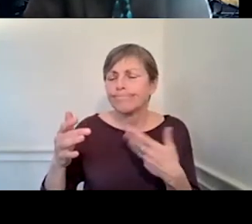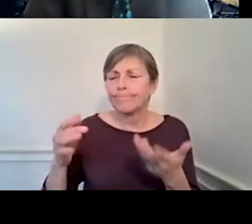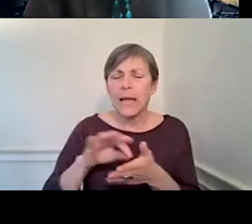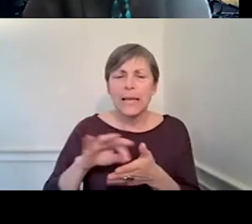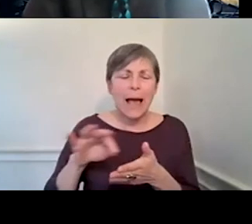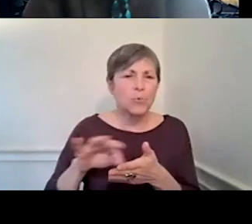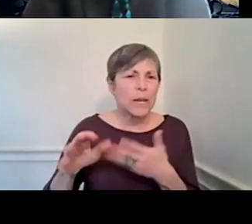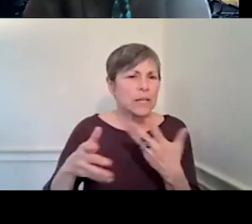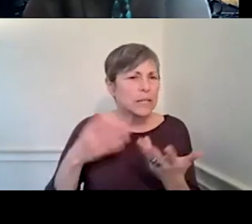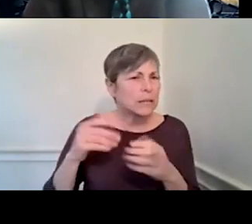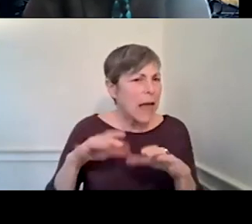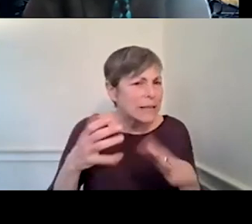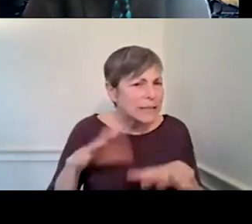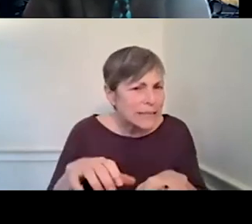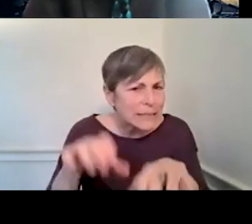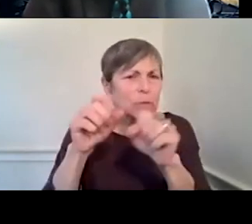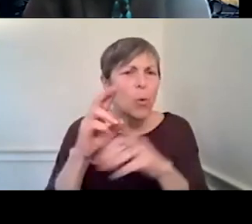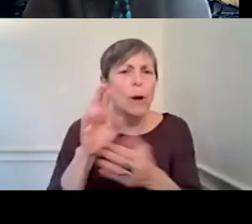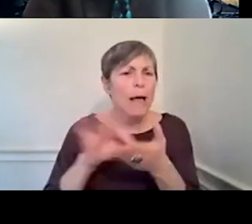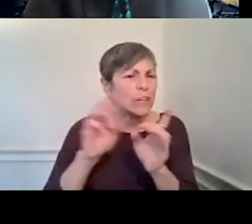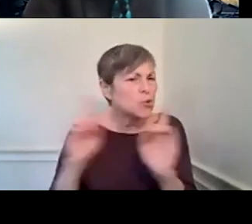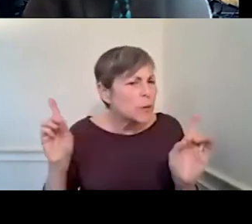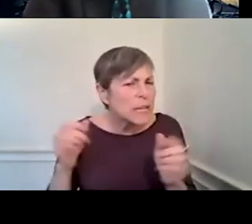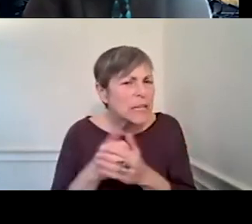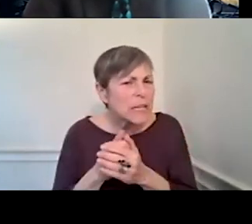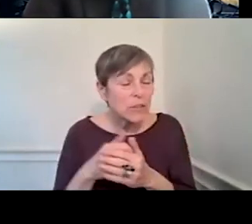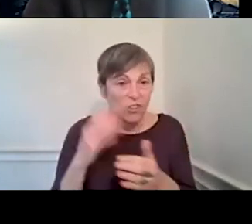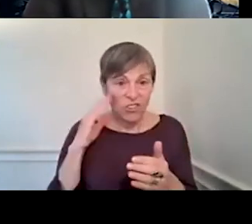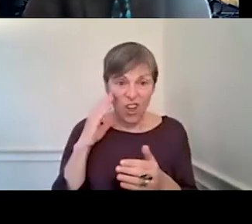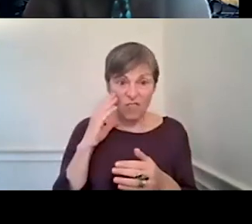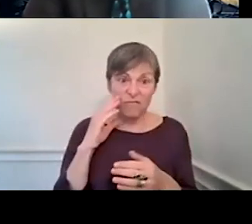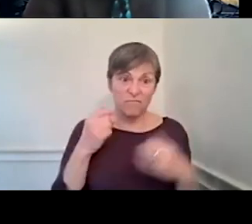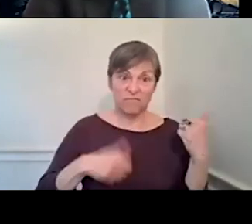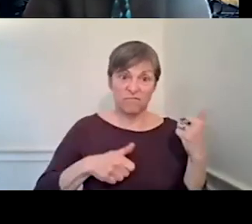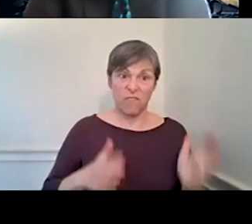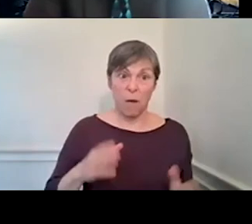they took accounting classes, you know, you have folks like Mick Jagger,